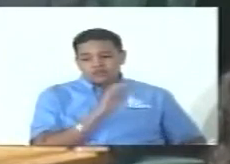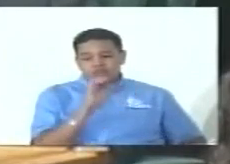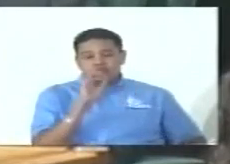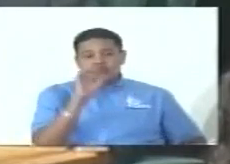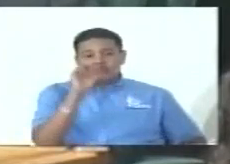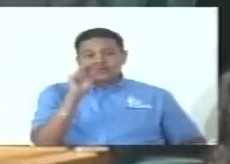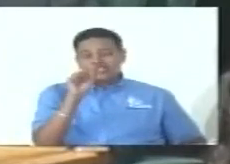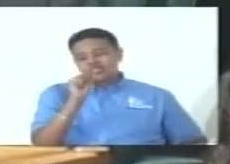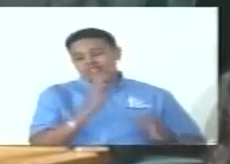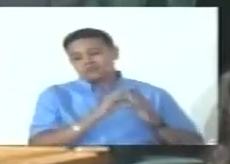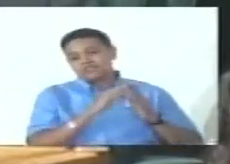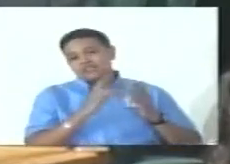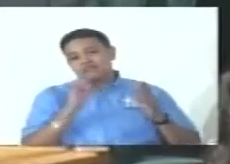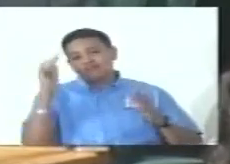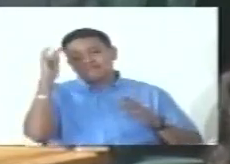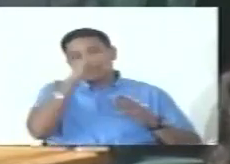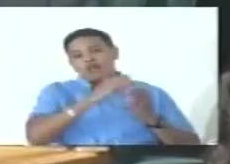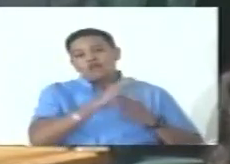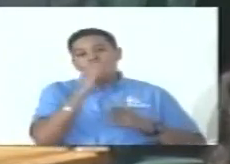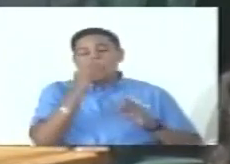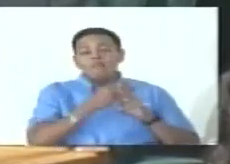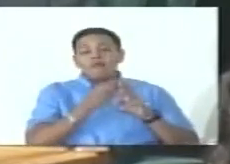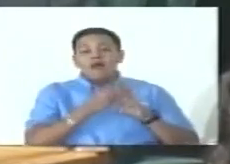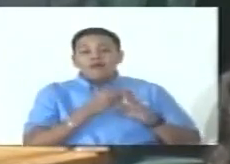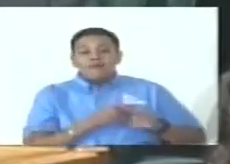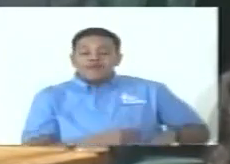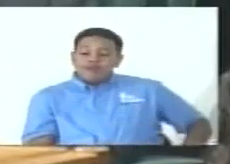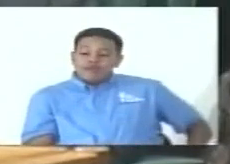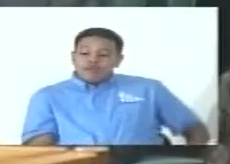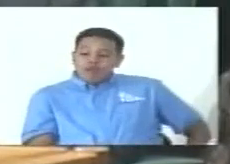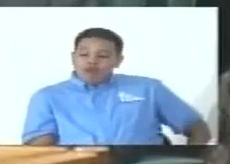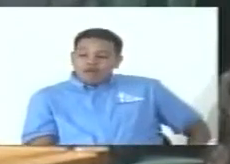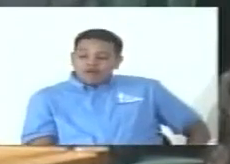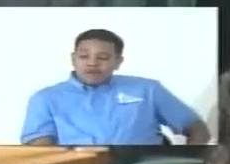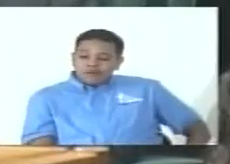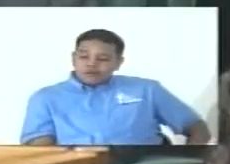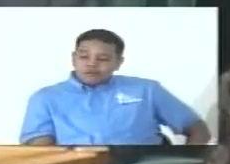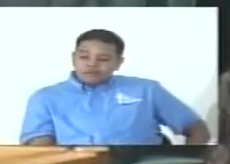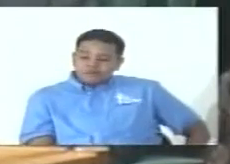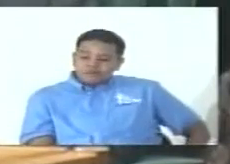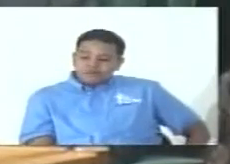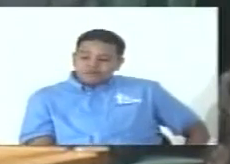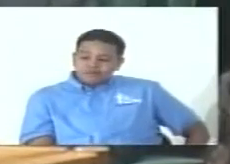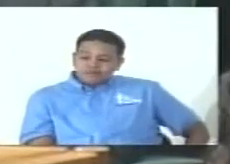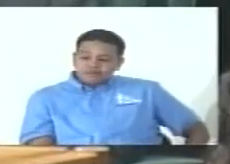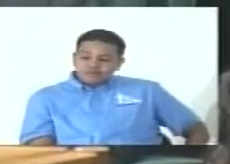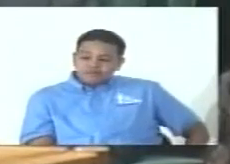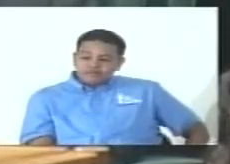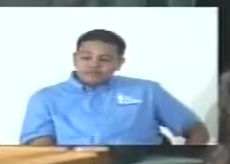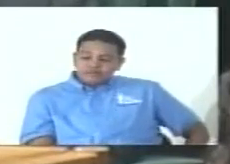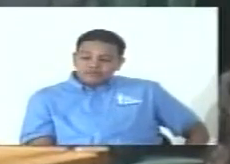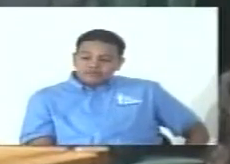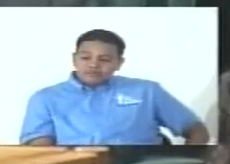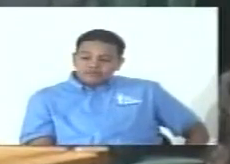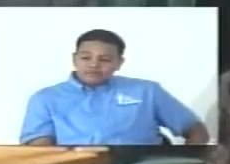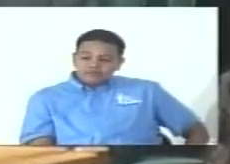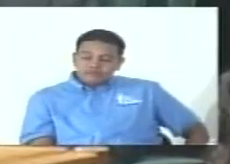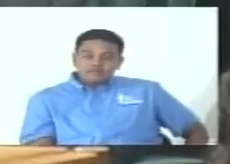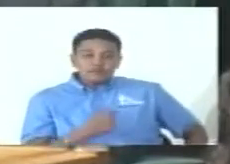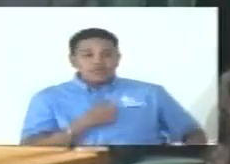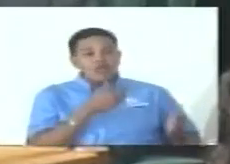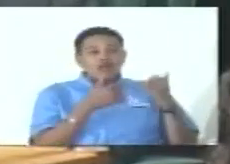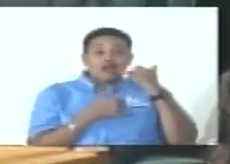fly through Miami. And though I'd been speaking to her pretty often, I hadn't seen her in some